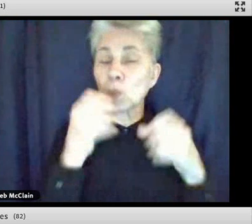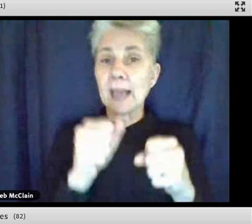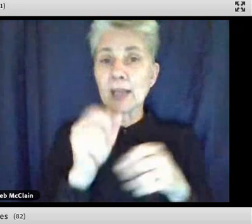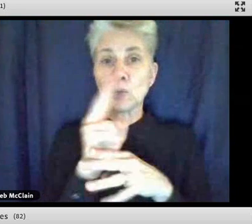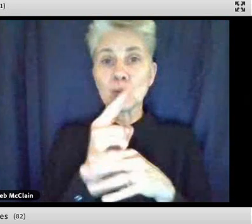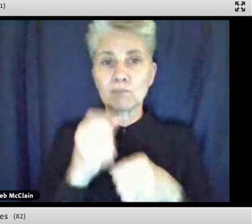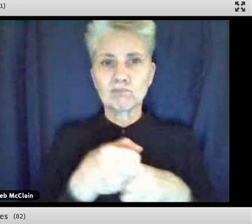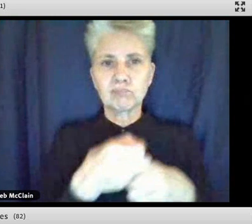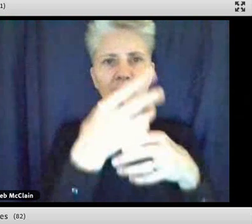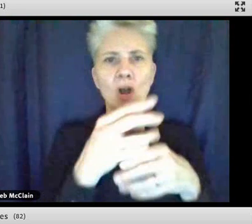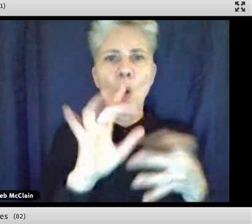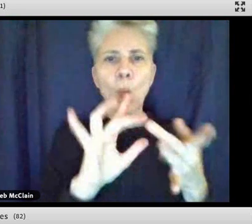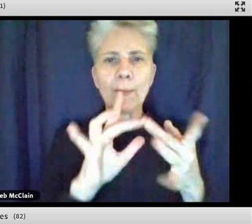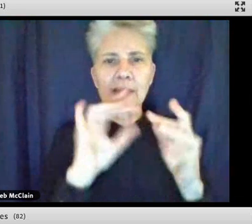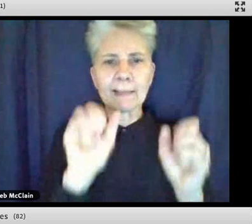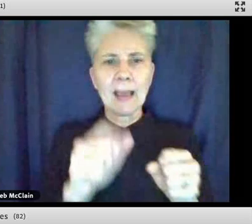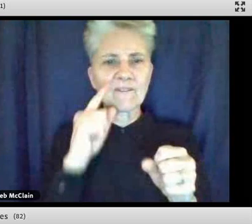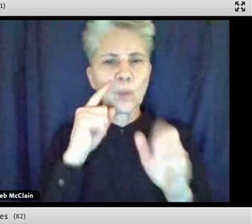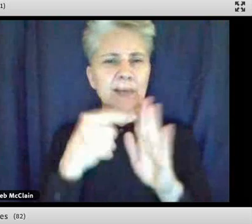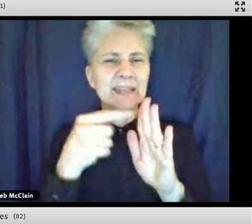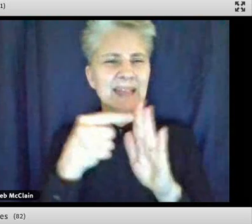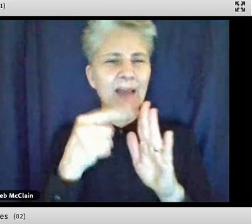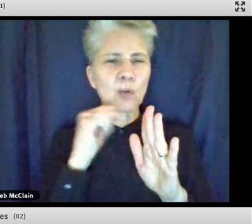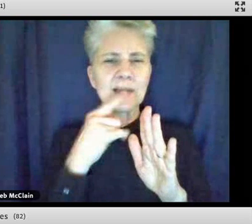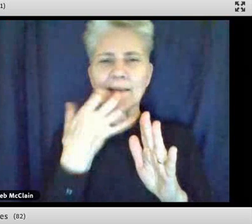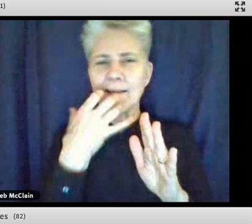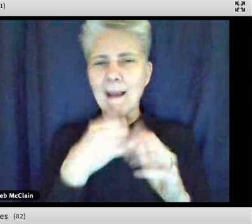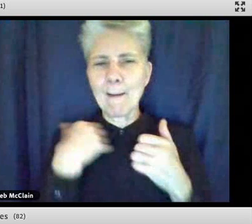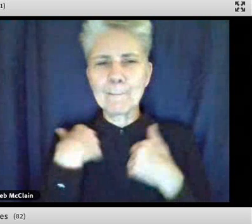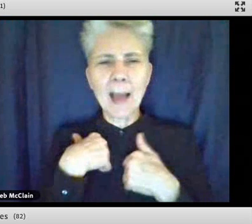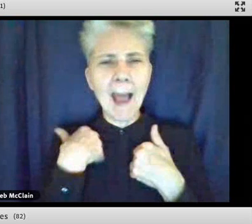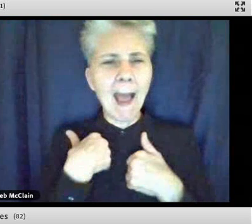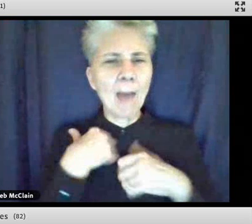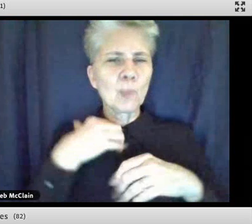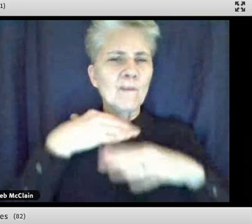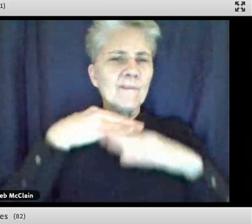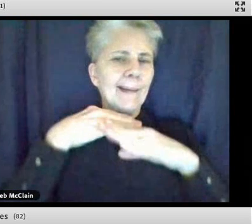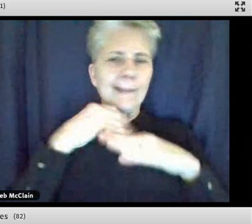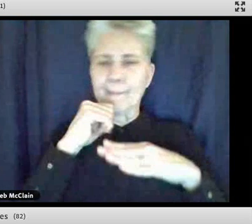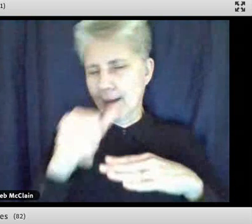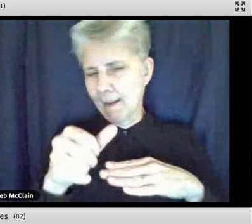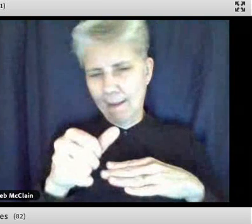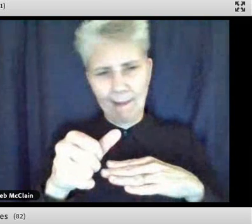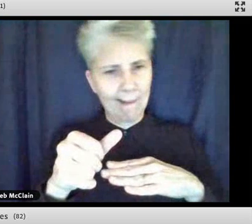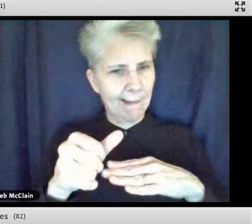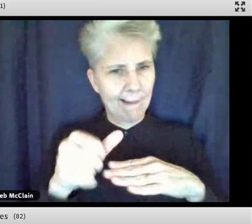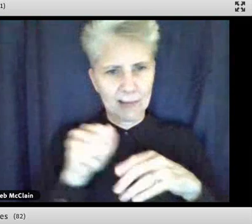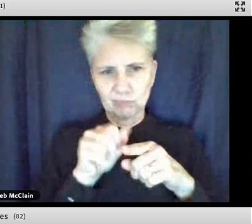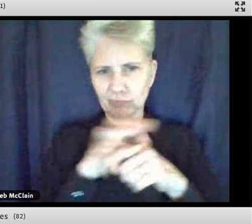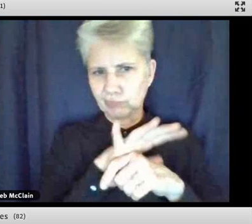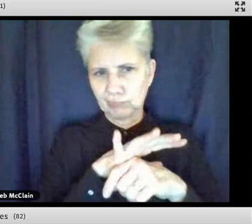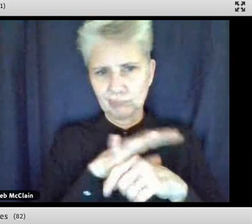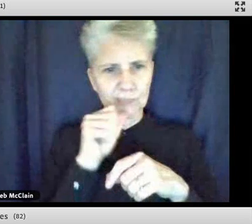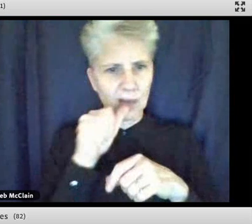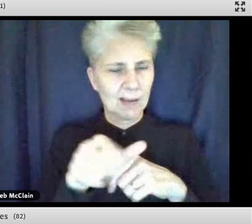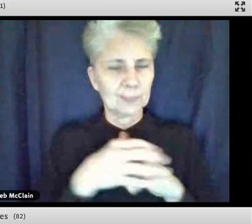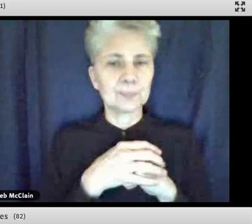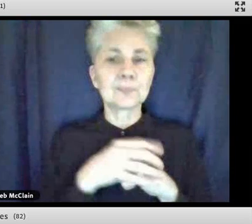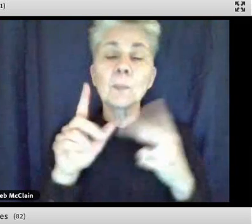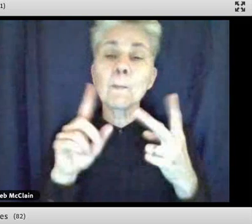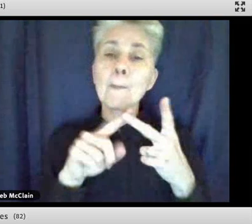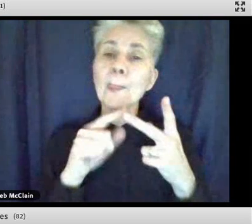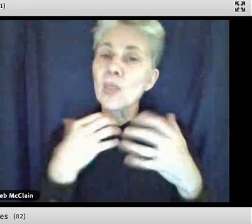website. But for instance, like, taking a hot bath does not prevent the new coronavirus disease. So